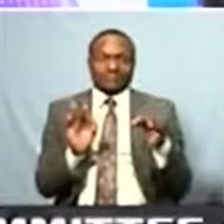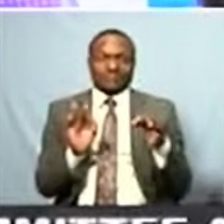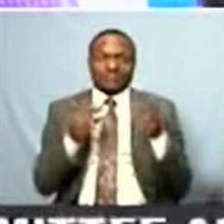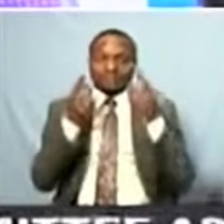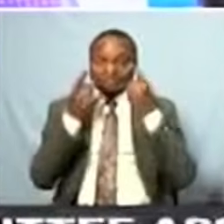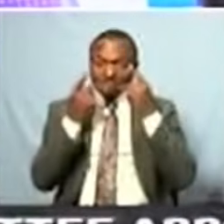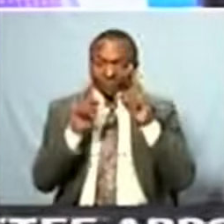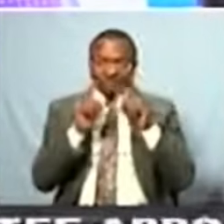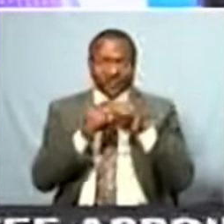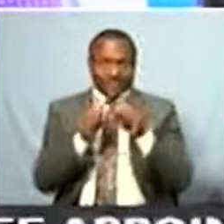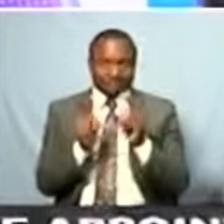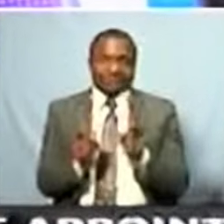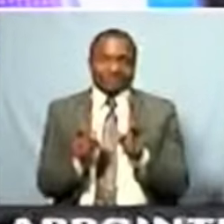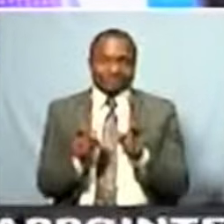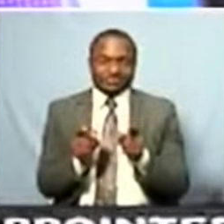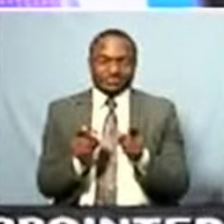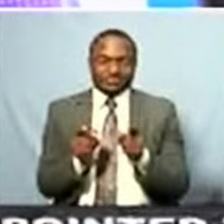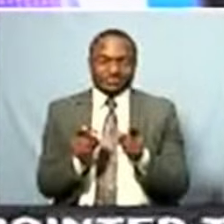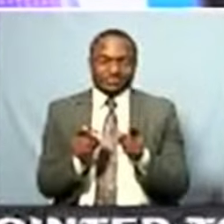public, but